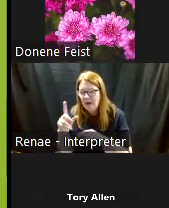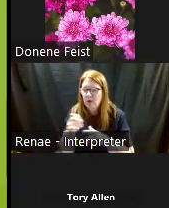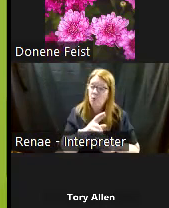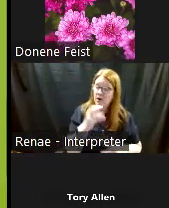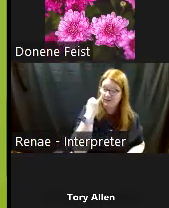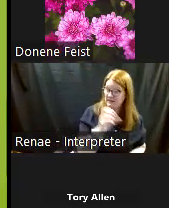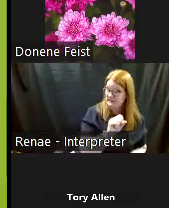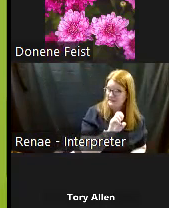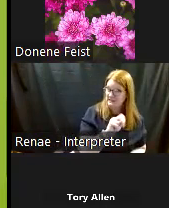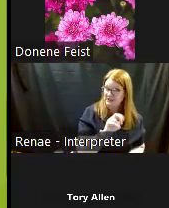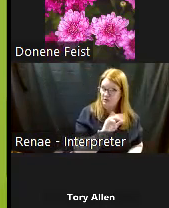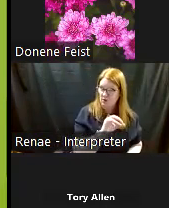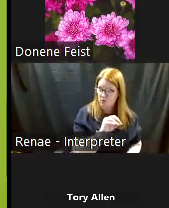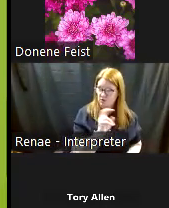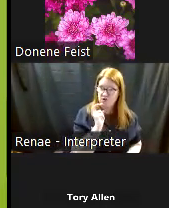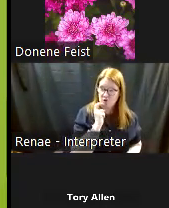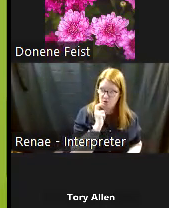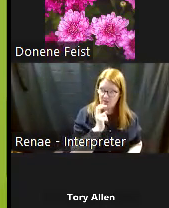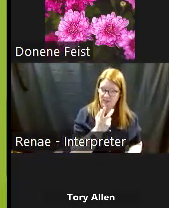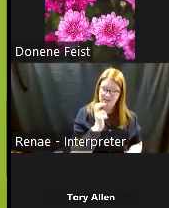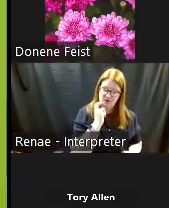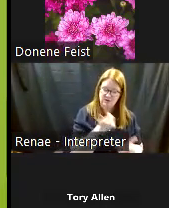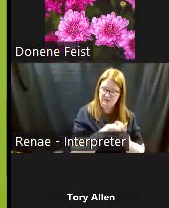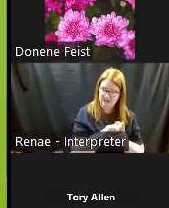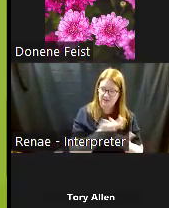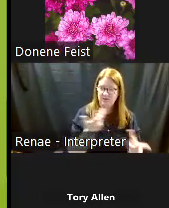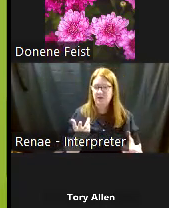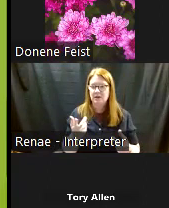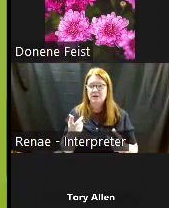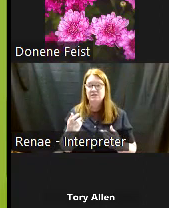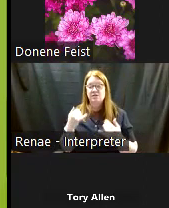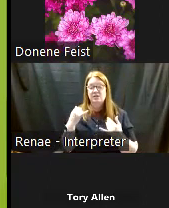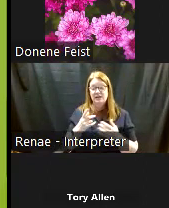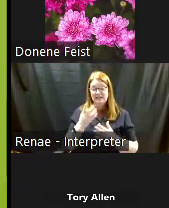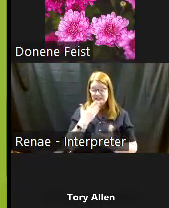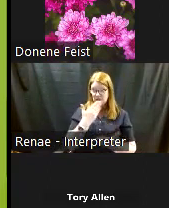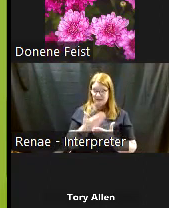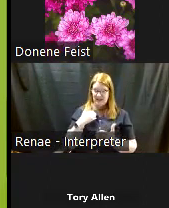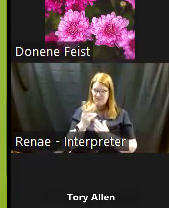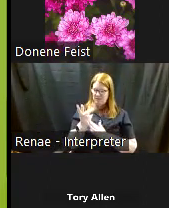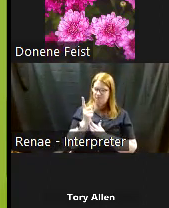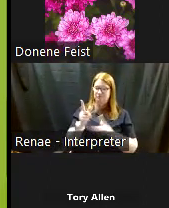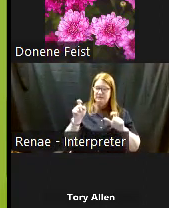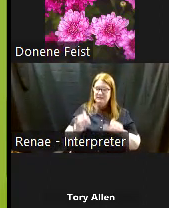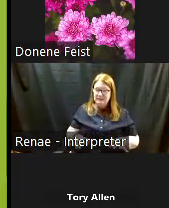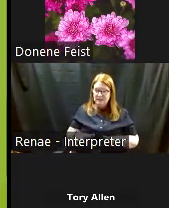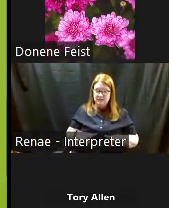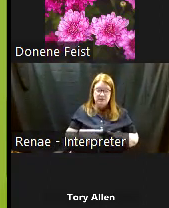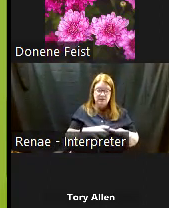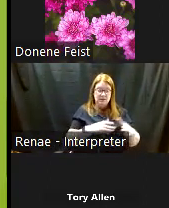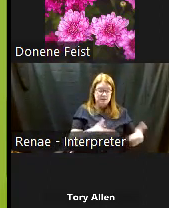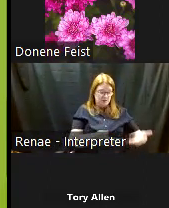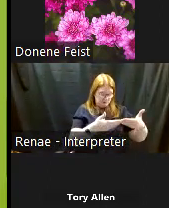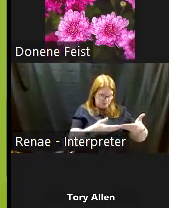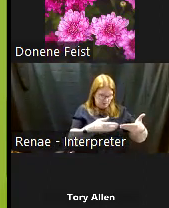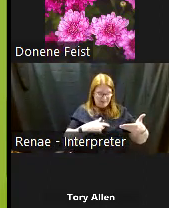it's nice if you have a baseline, you can always come back to that later and compare one test to another, and kind of